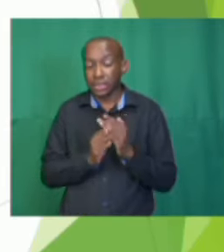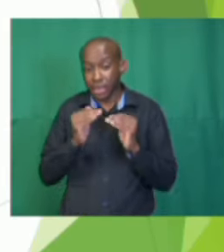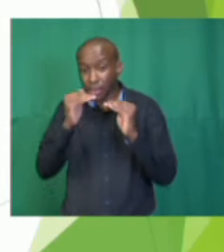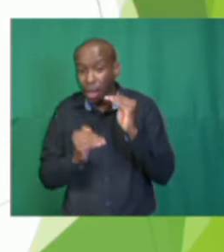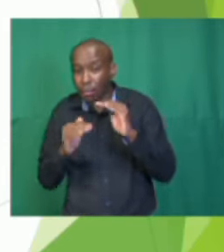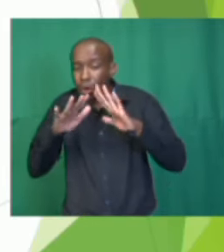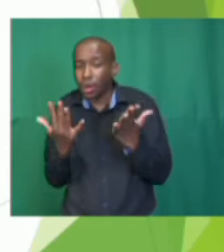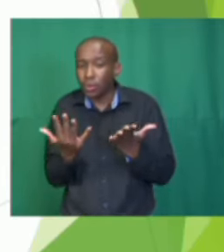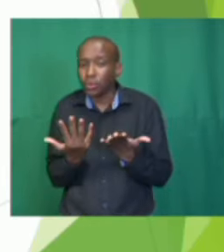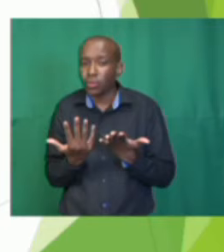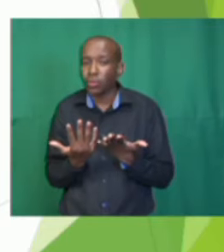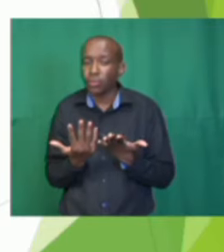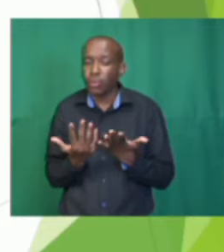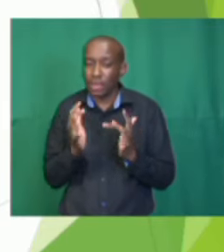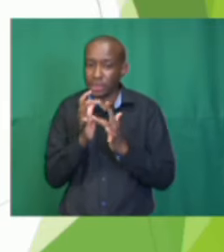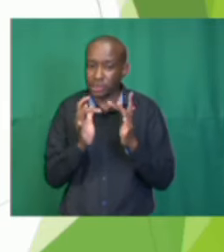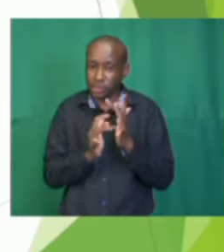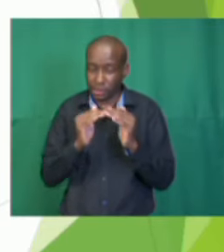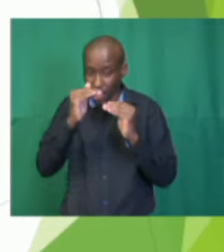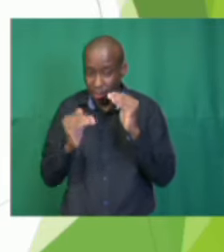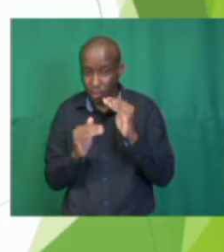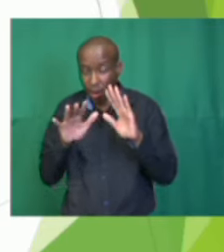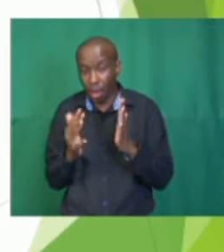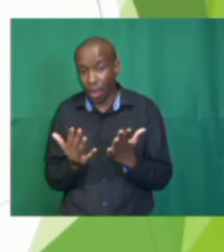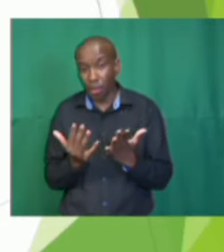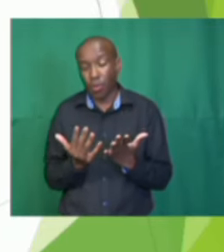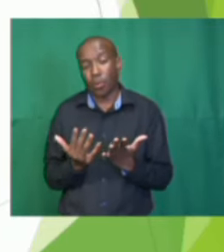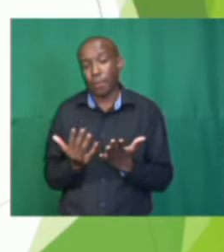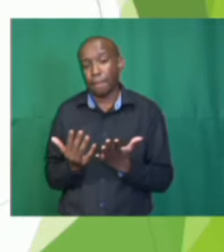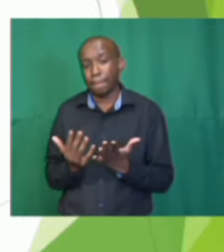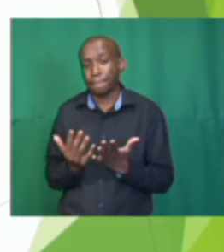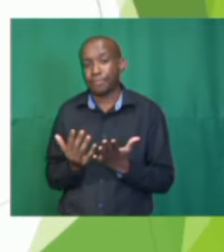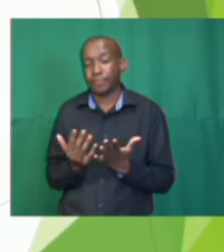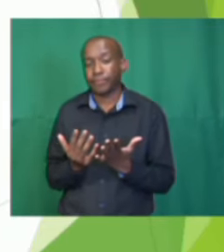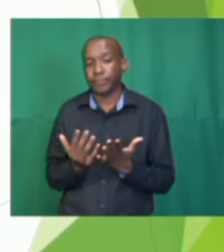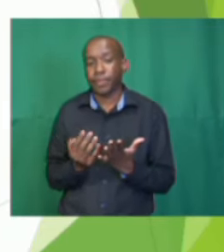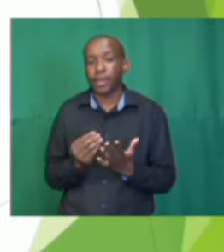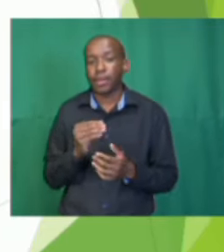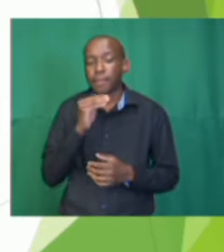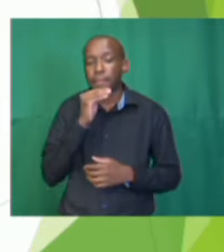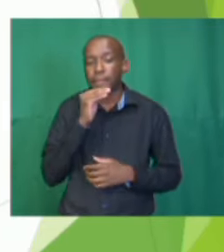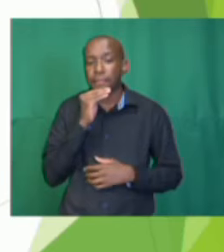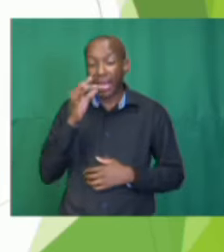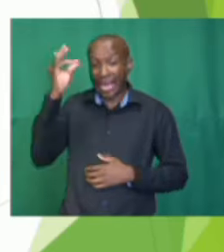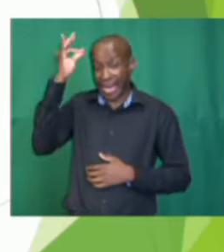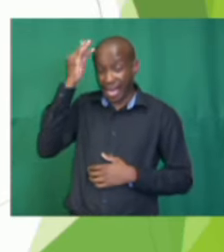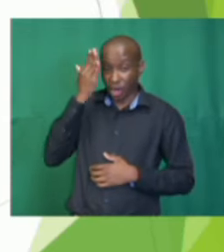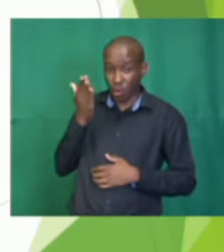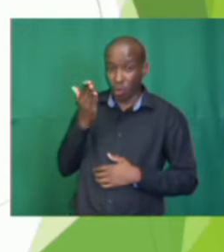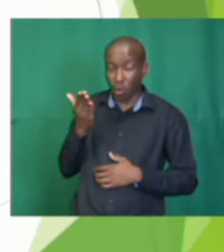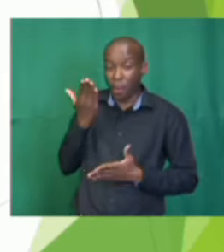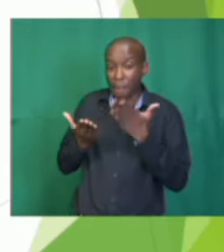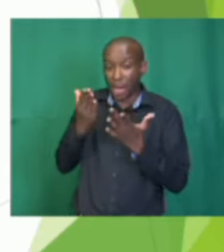person? Jesus Christ is seen as a humble person in the sense that as king, he would